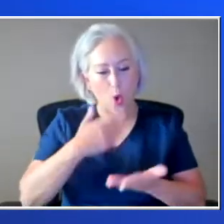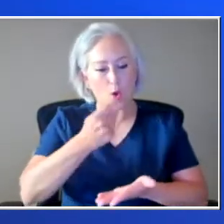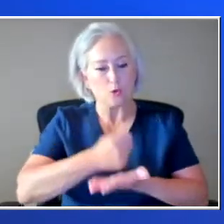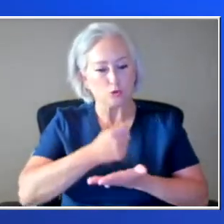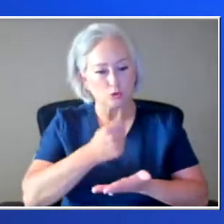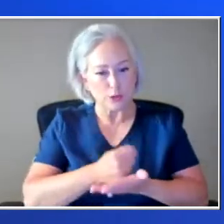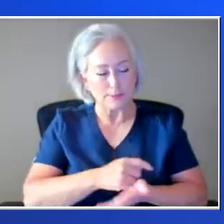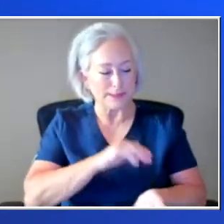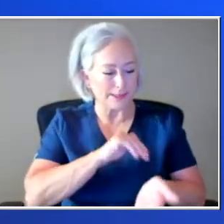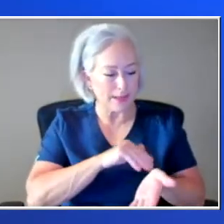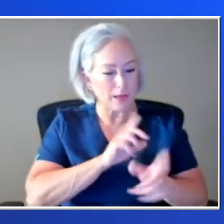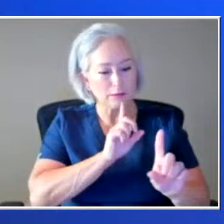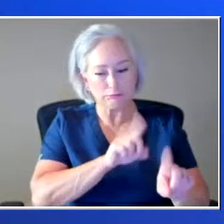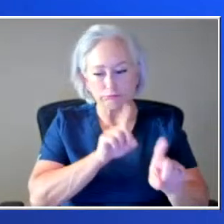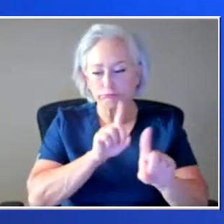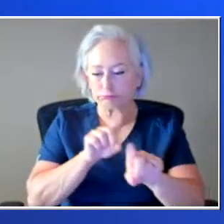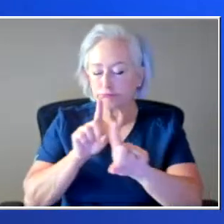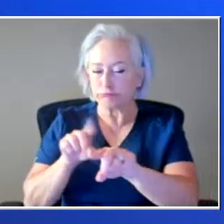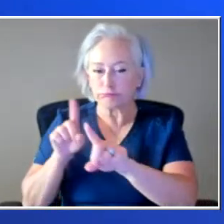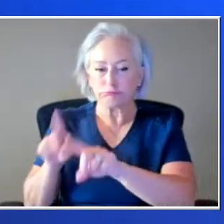appointments